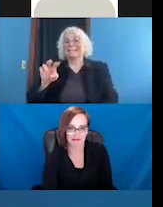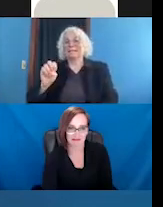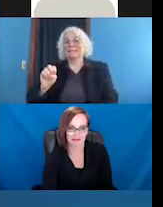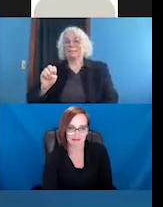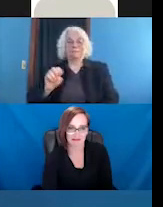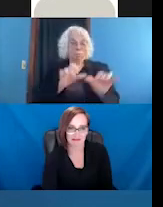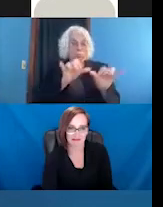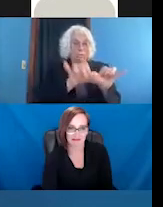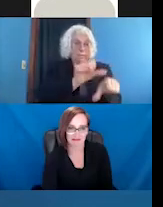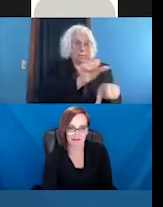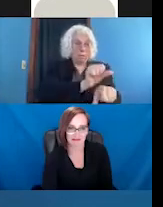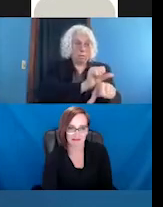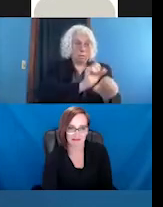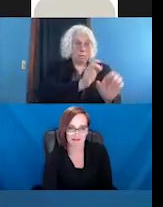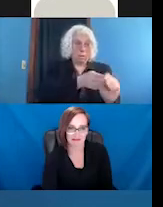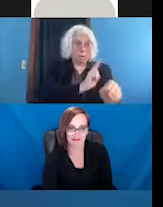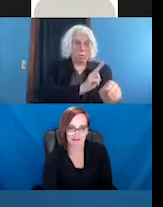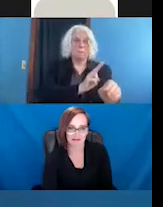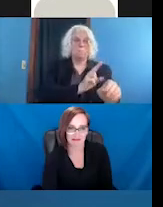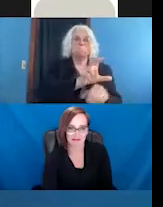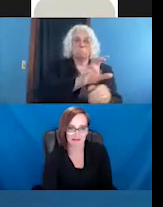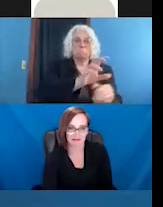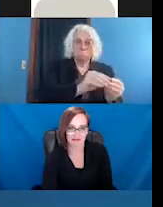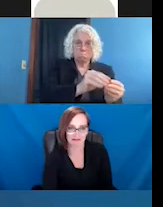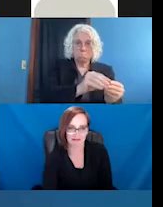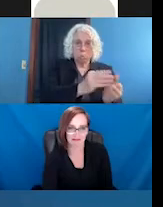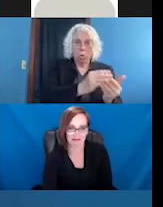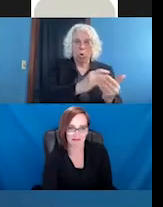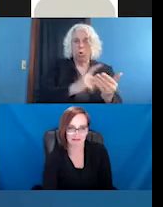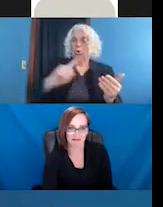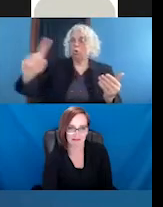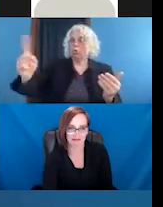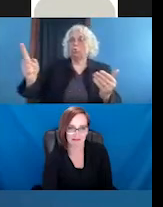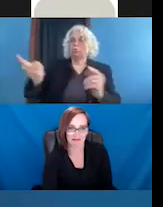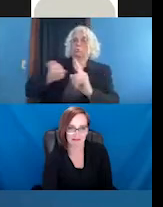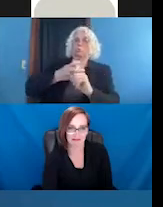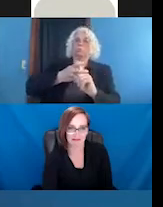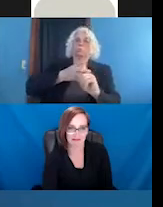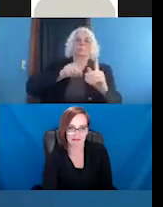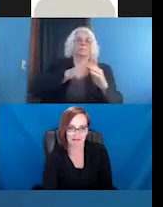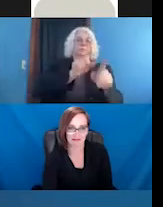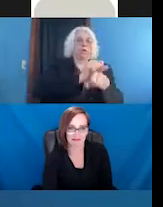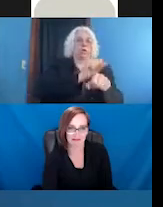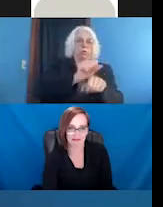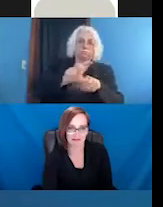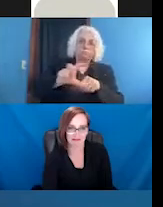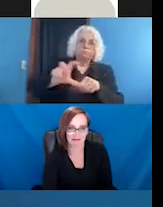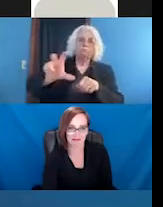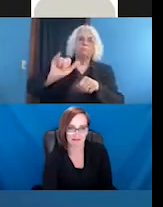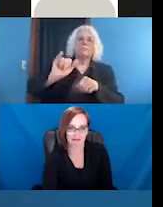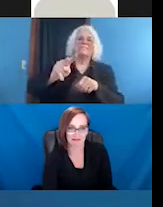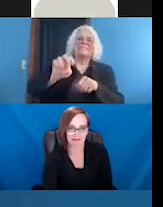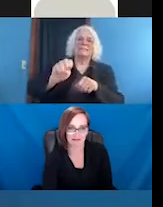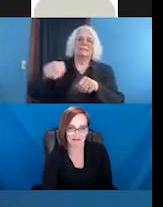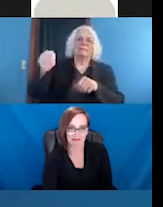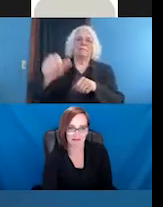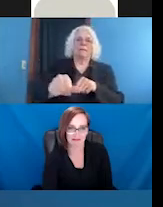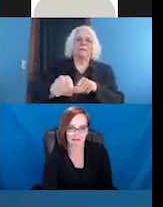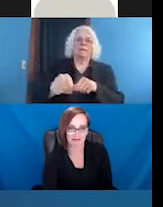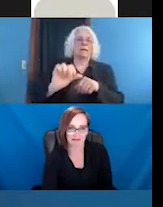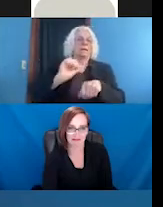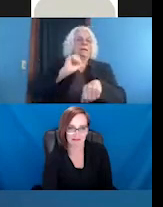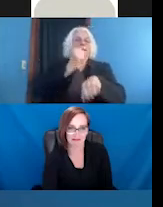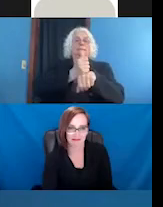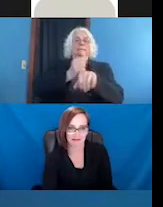come into the jobs, and to tie that to clear worker standards and clear employer standards and employment